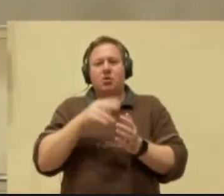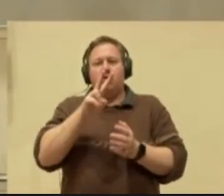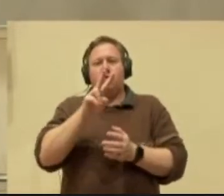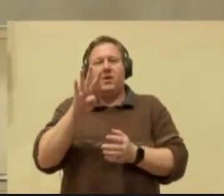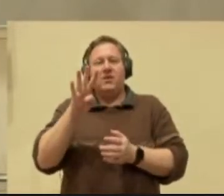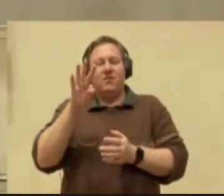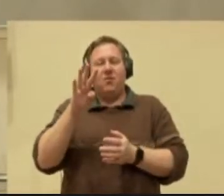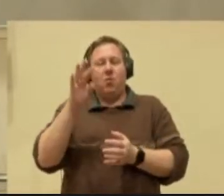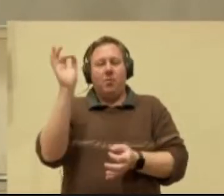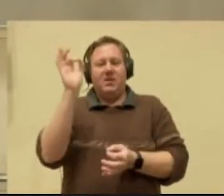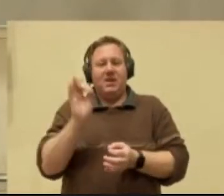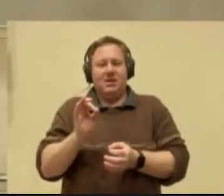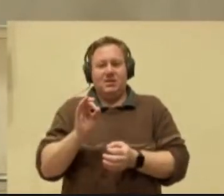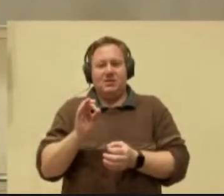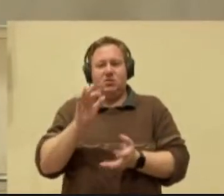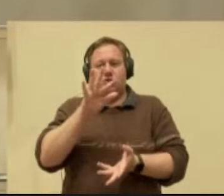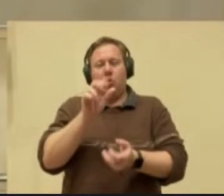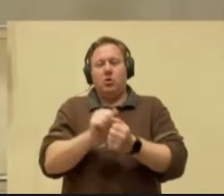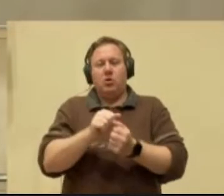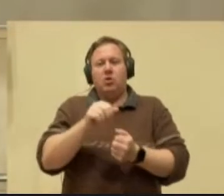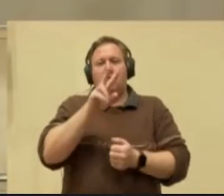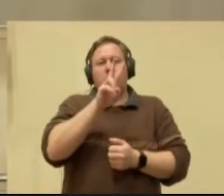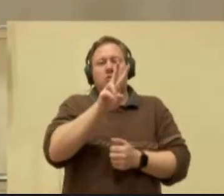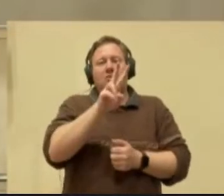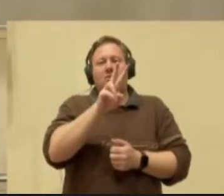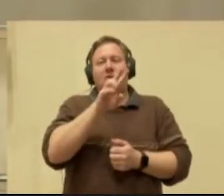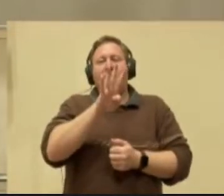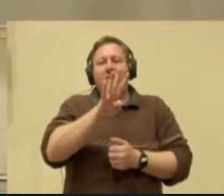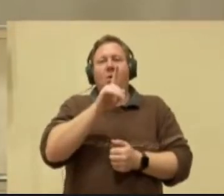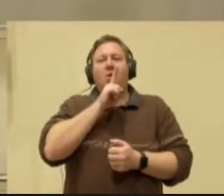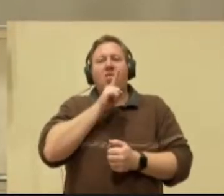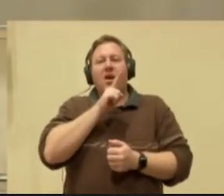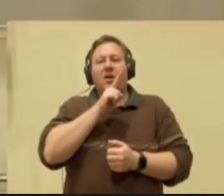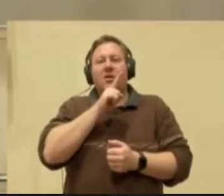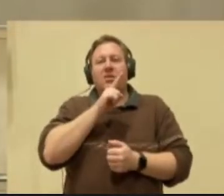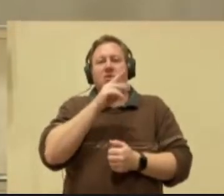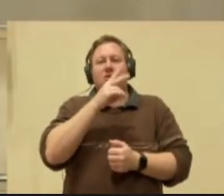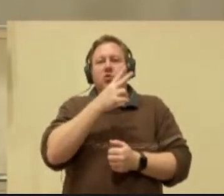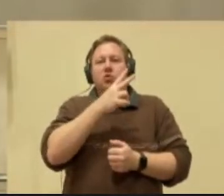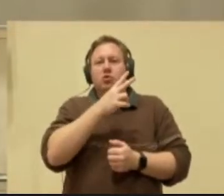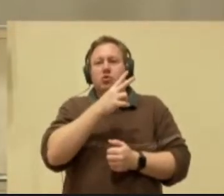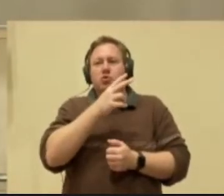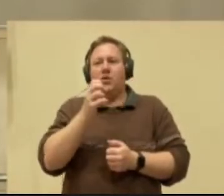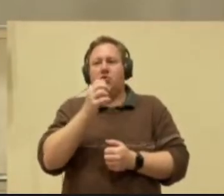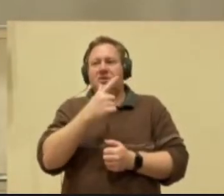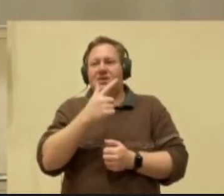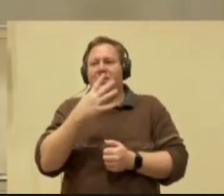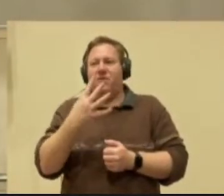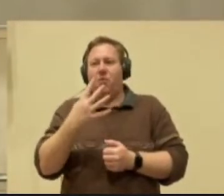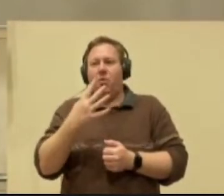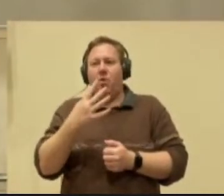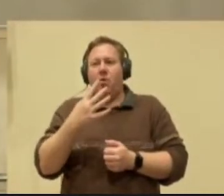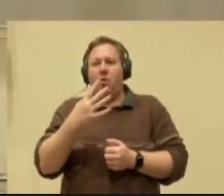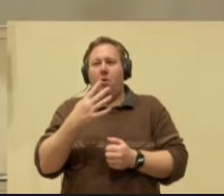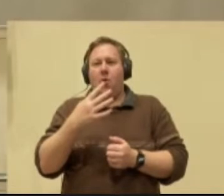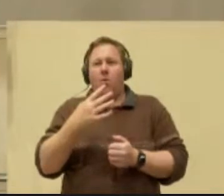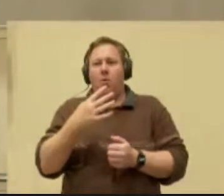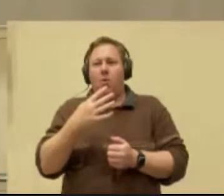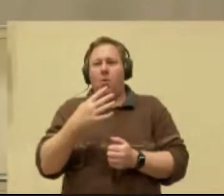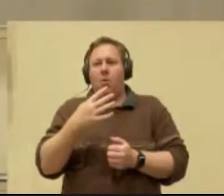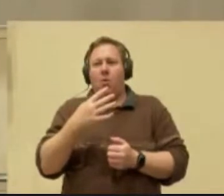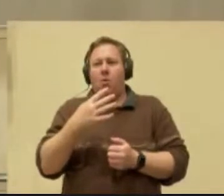4 274 billion of procurement payments on the